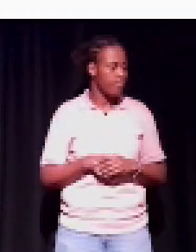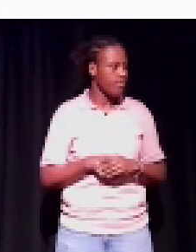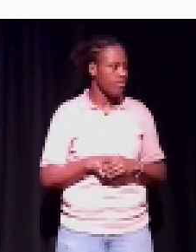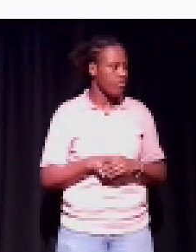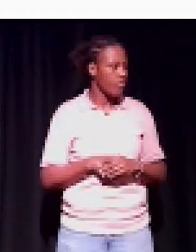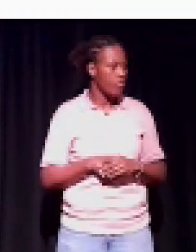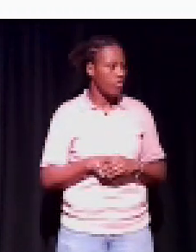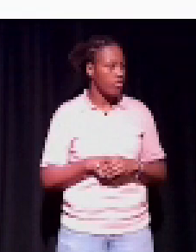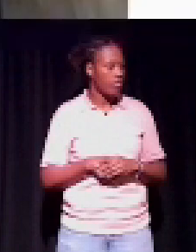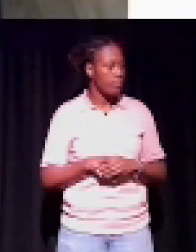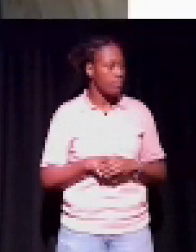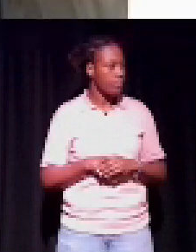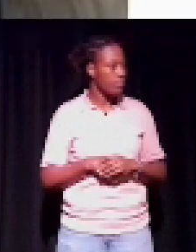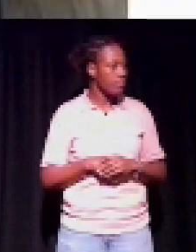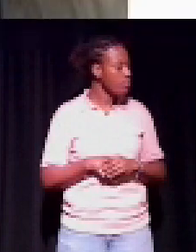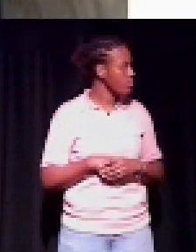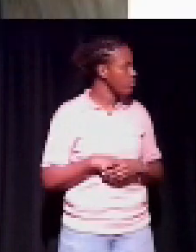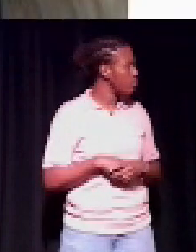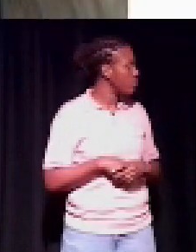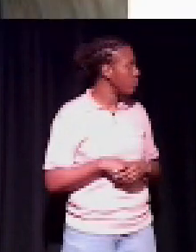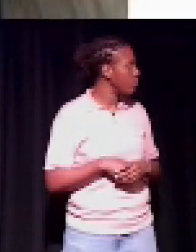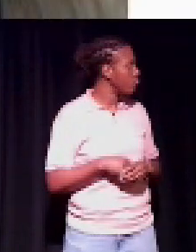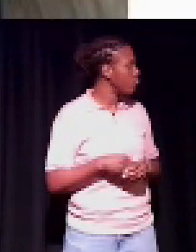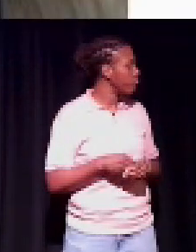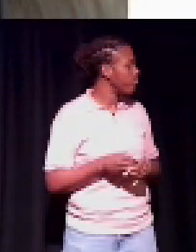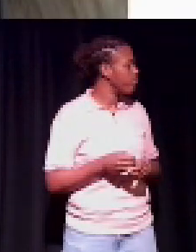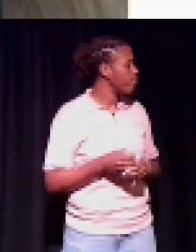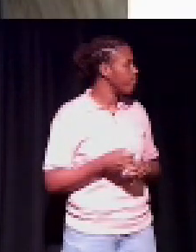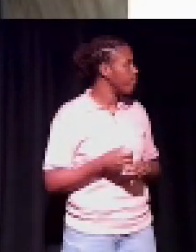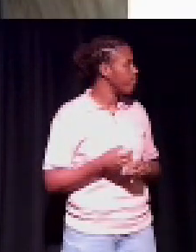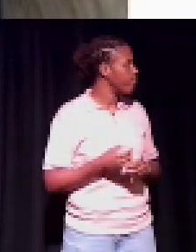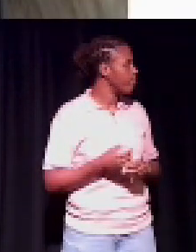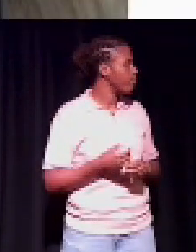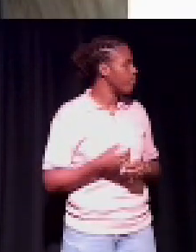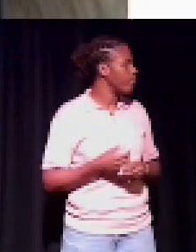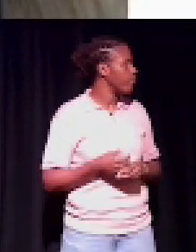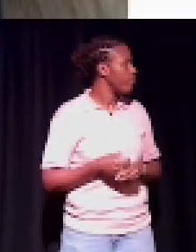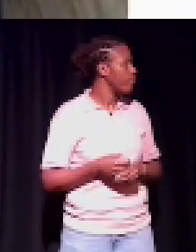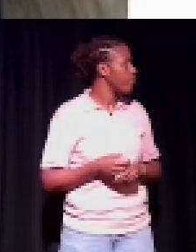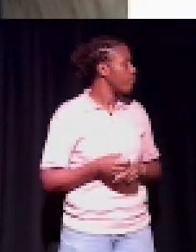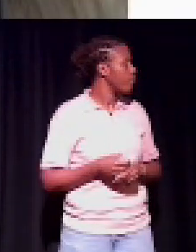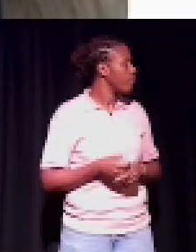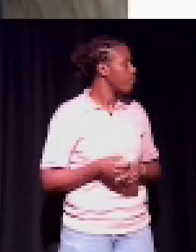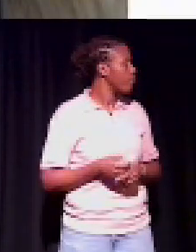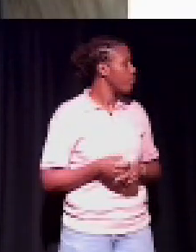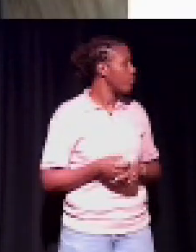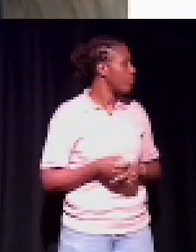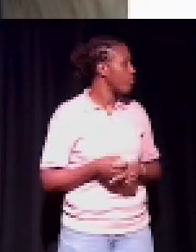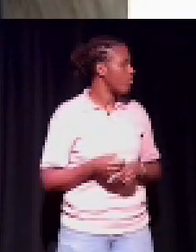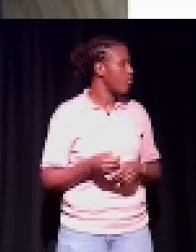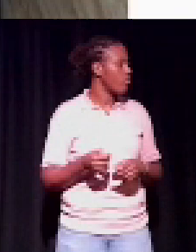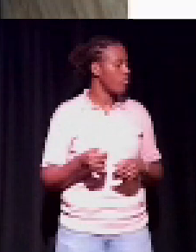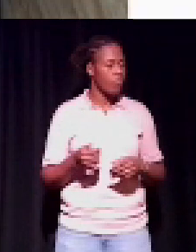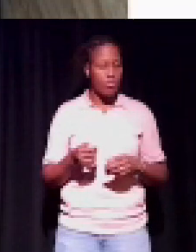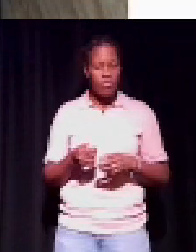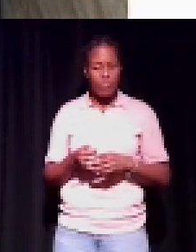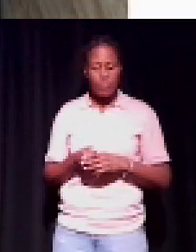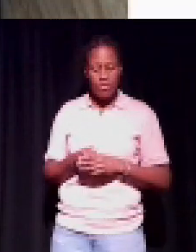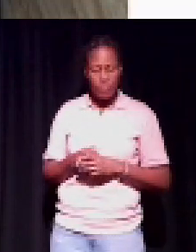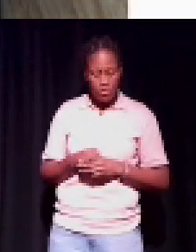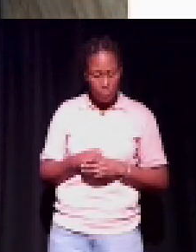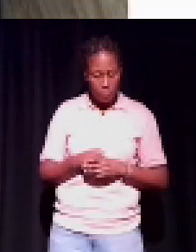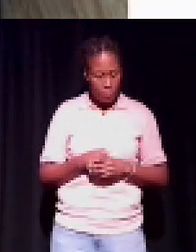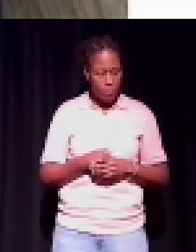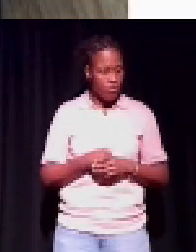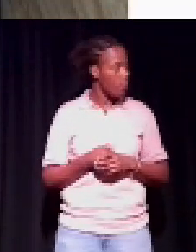if we can have the next slide, I will be rushing to the end here. So I've also made, in a similar vein, in a similar way,